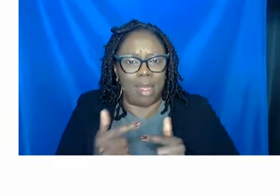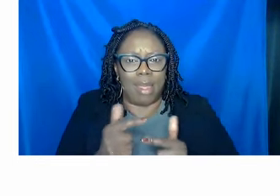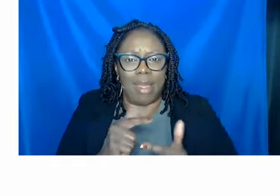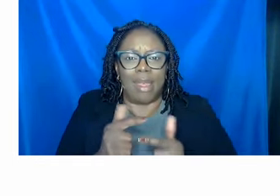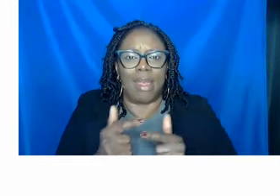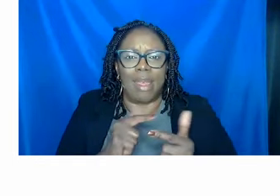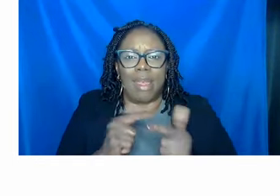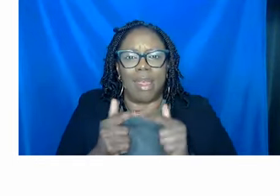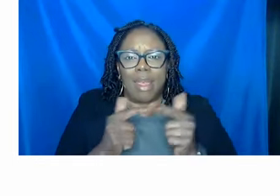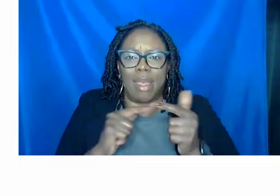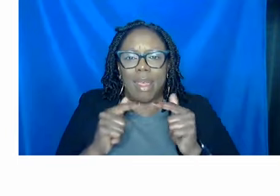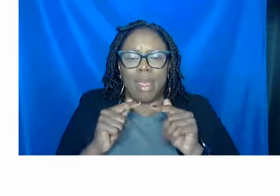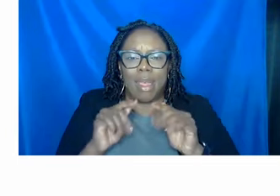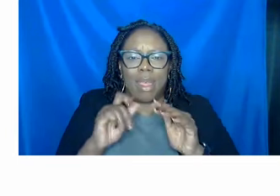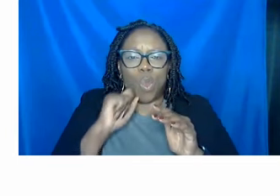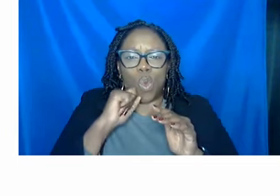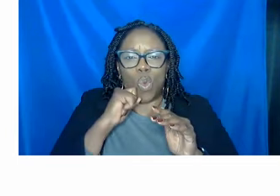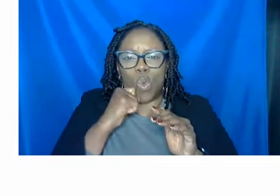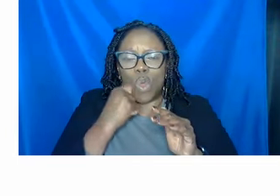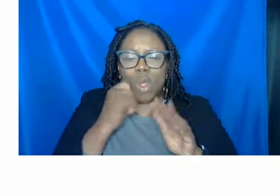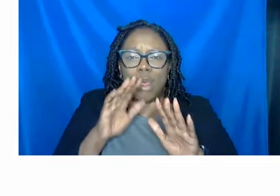to be cool,